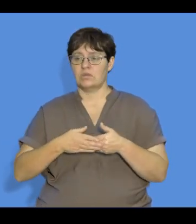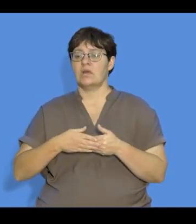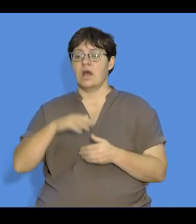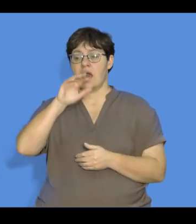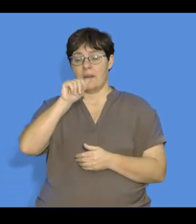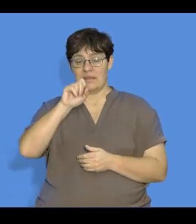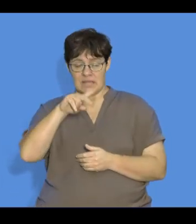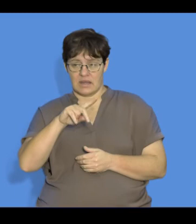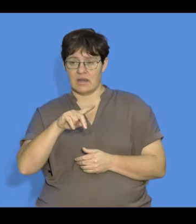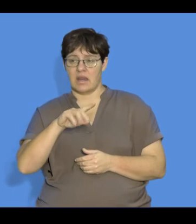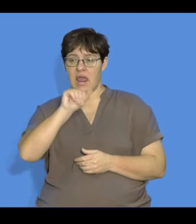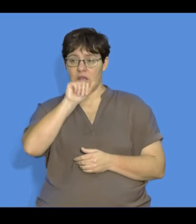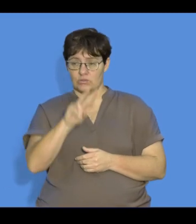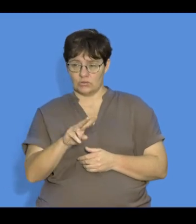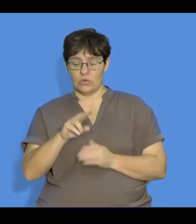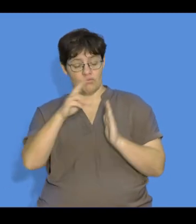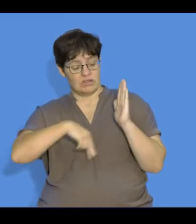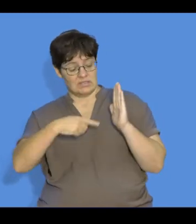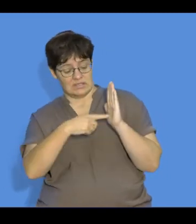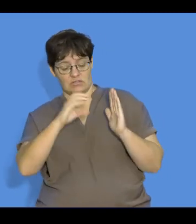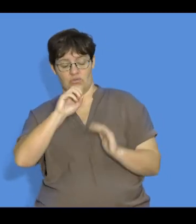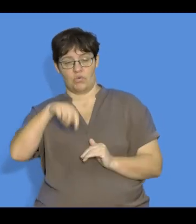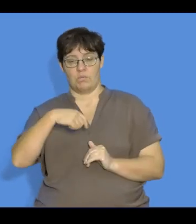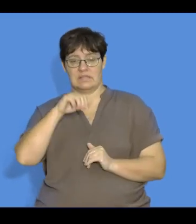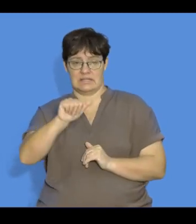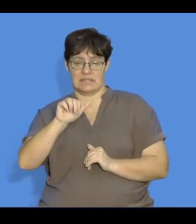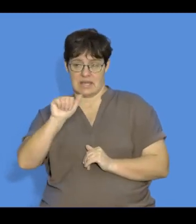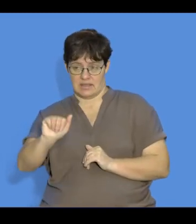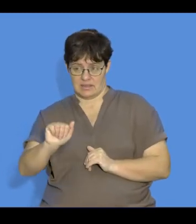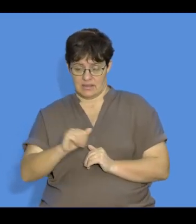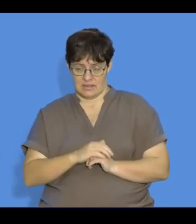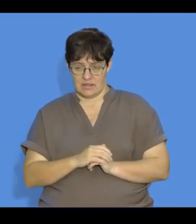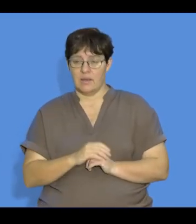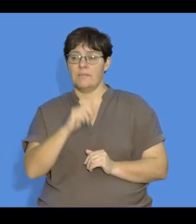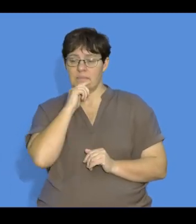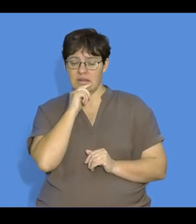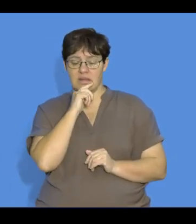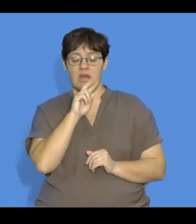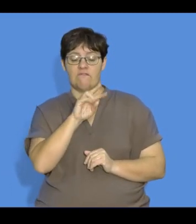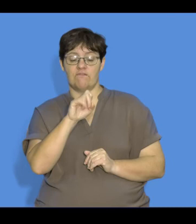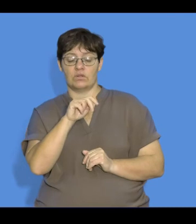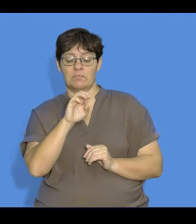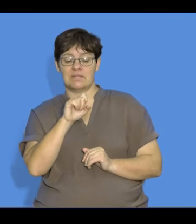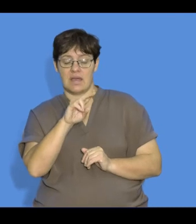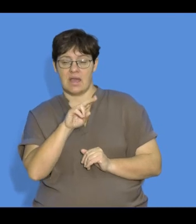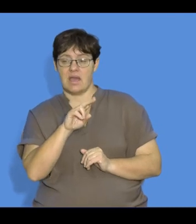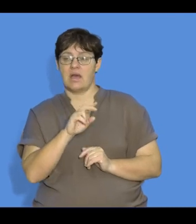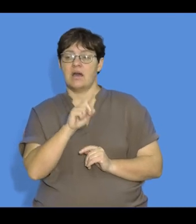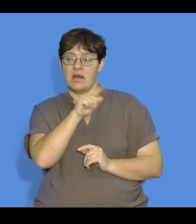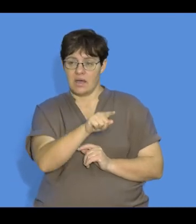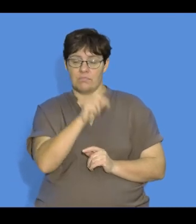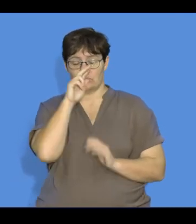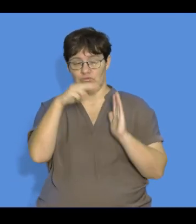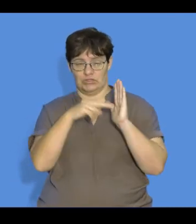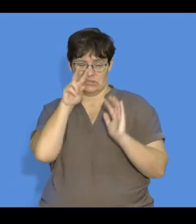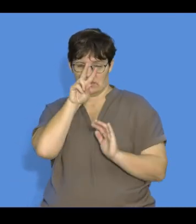is 0.6 amperes. So the question demands that we calculate the reading on voltmeter V1. Right, so here is our